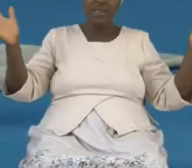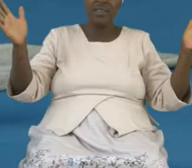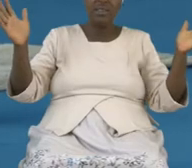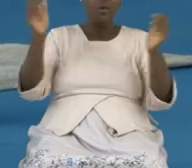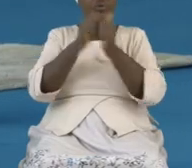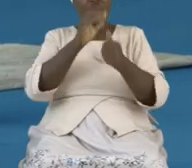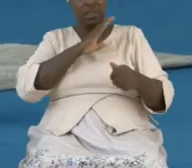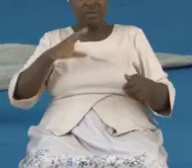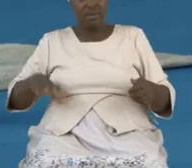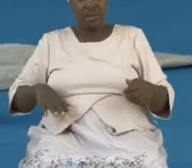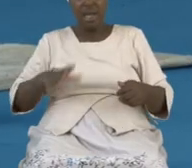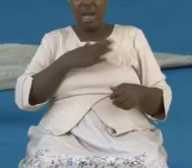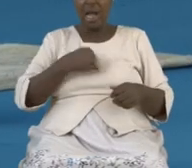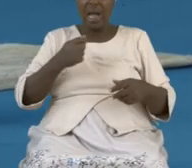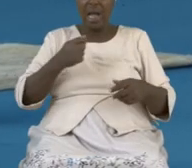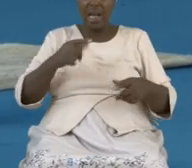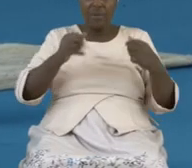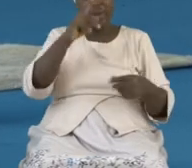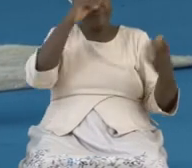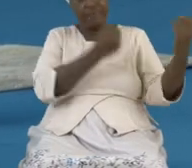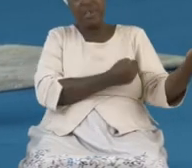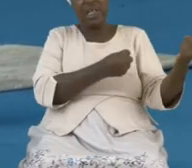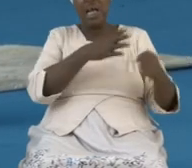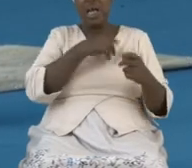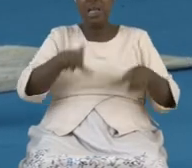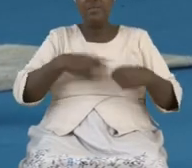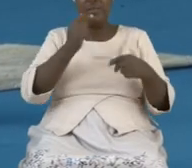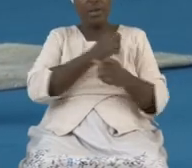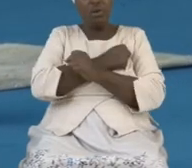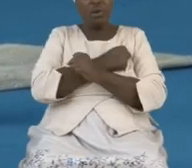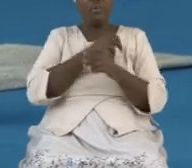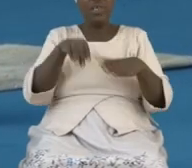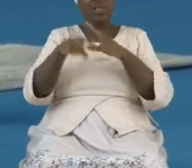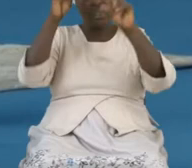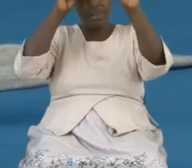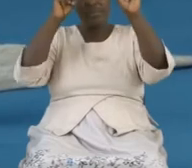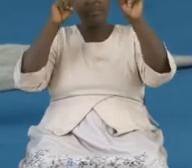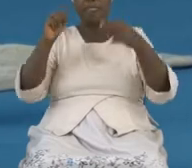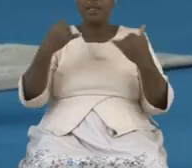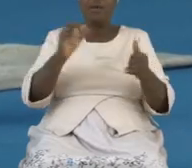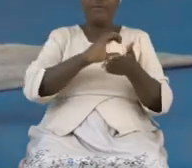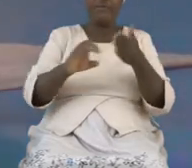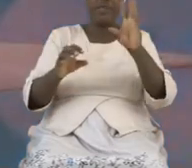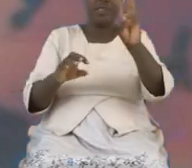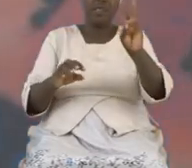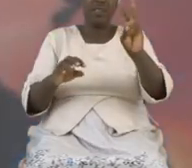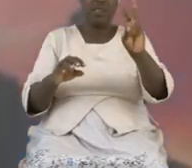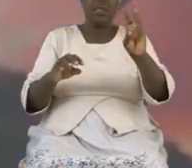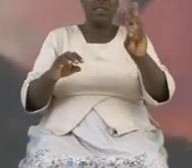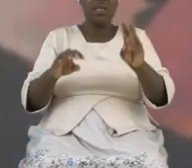and living by faith and living by love in him. Look at verse 6. He that